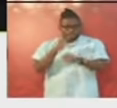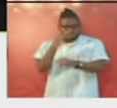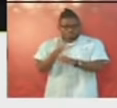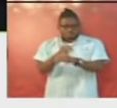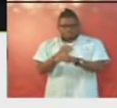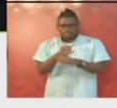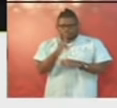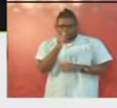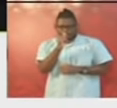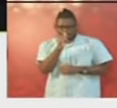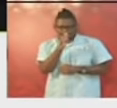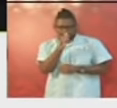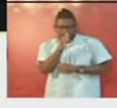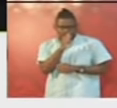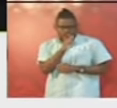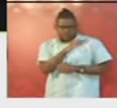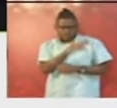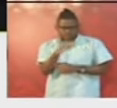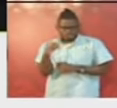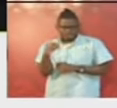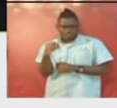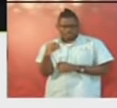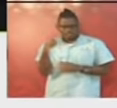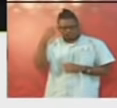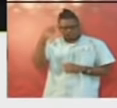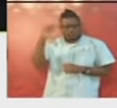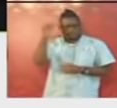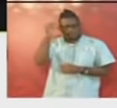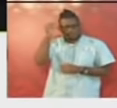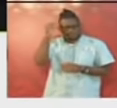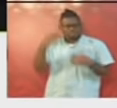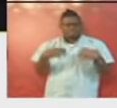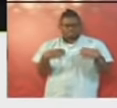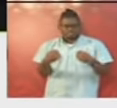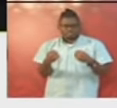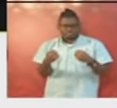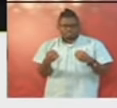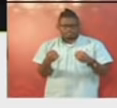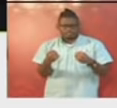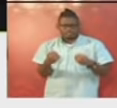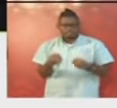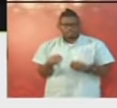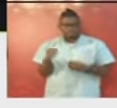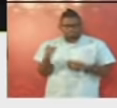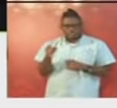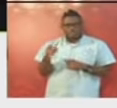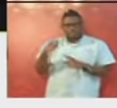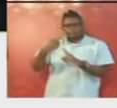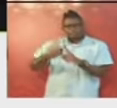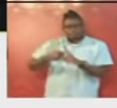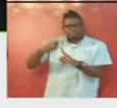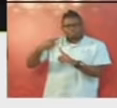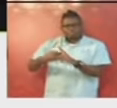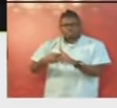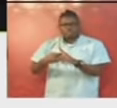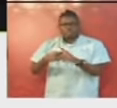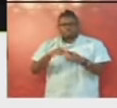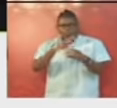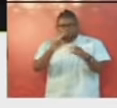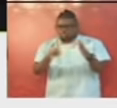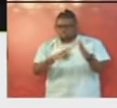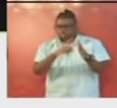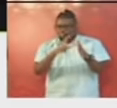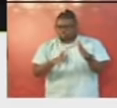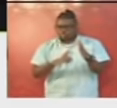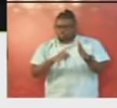provider of digital mental health services, has also been conducting monthly mental health surveys for several